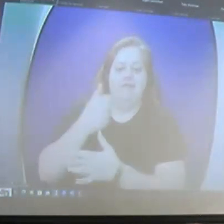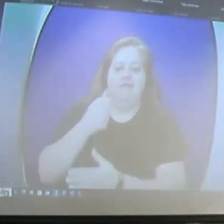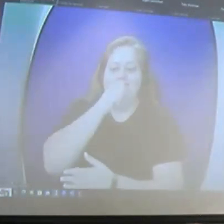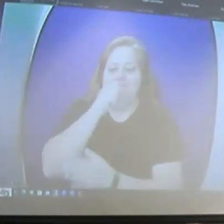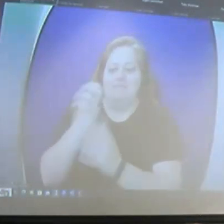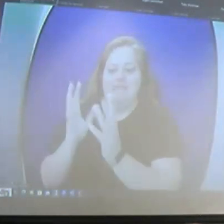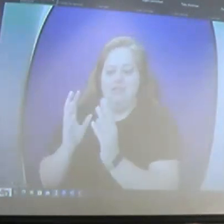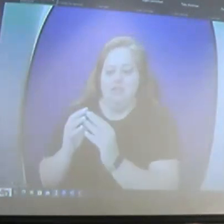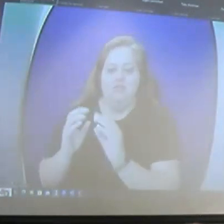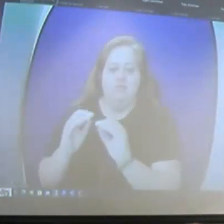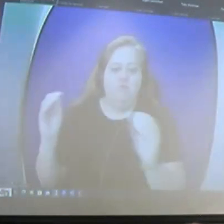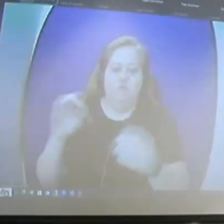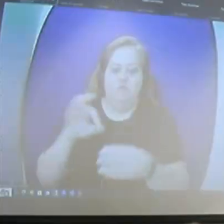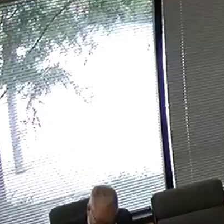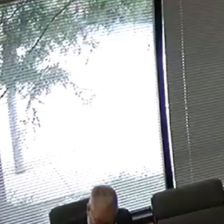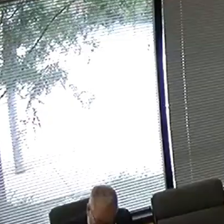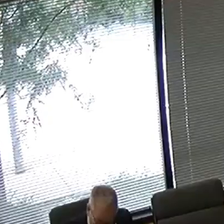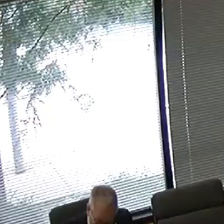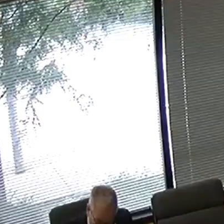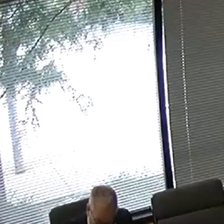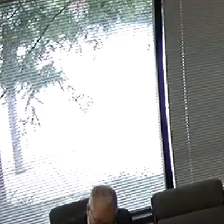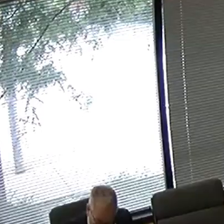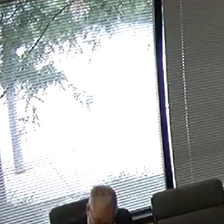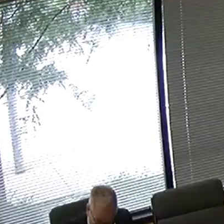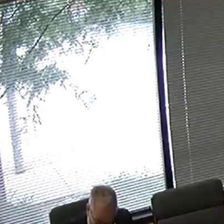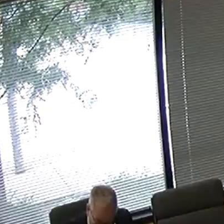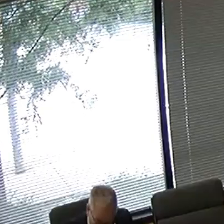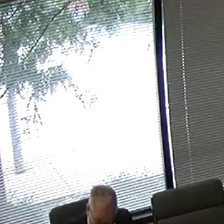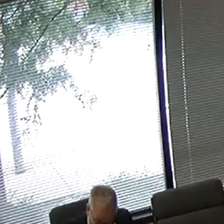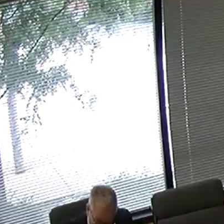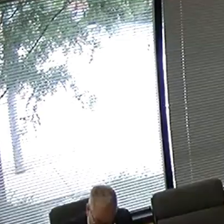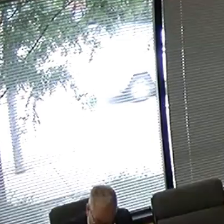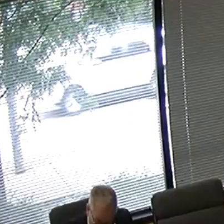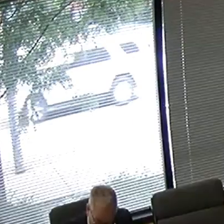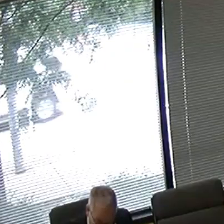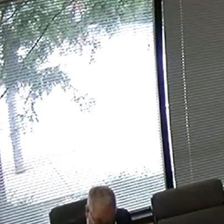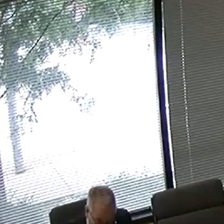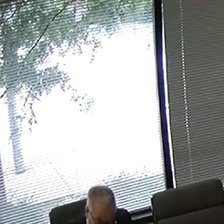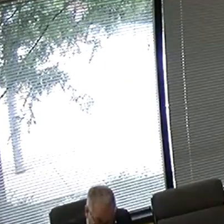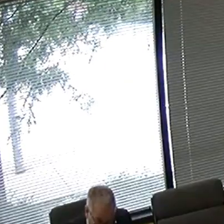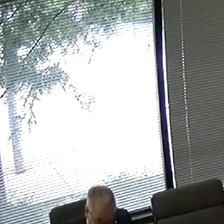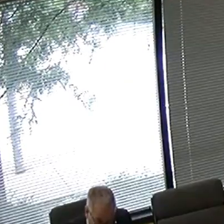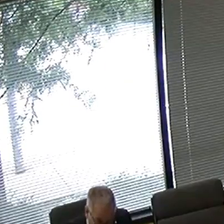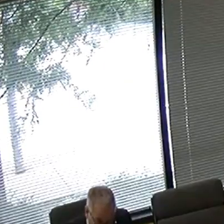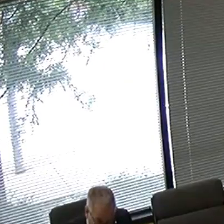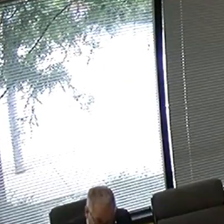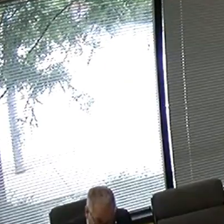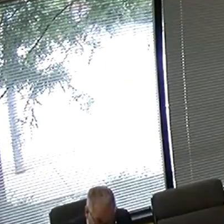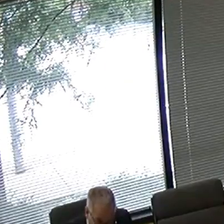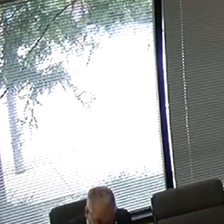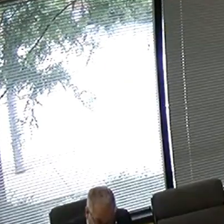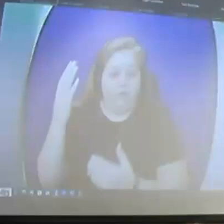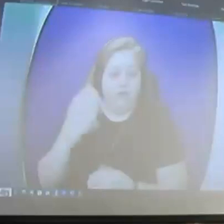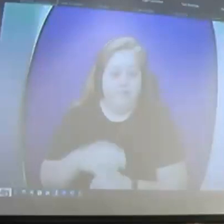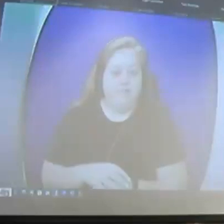and project status. So we'll start with a roll call. Good morning. Hank